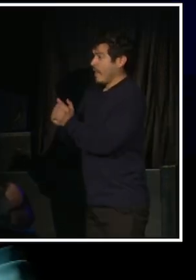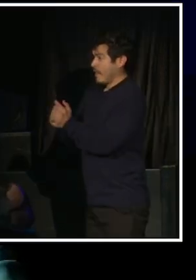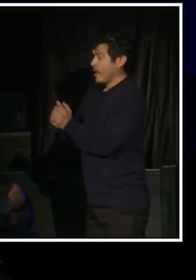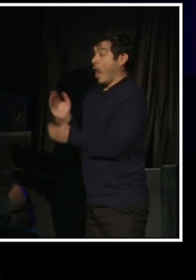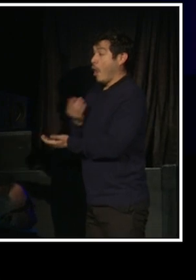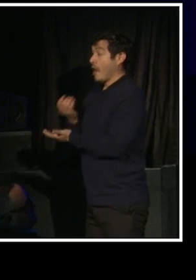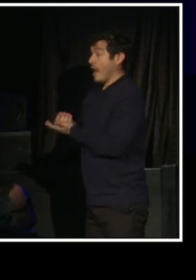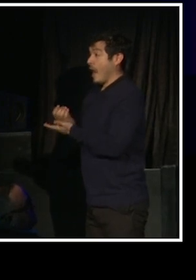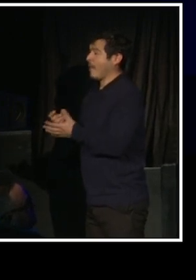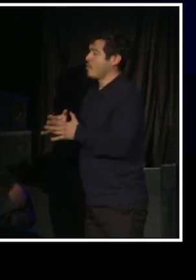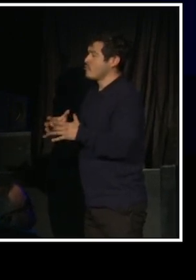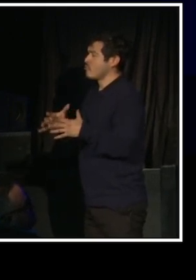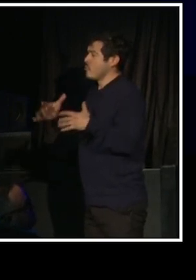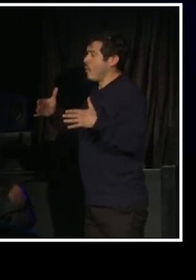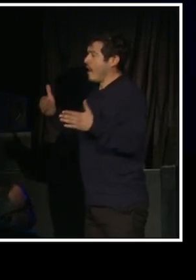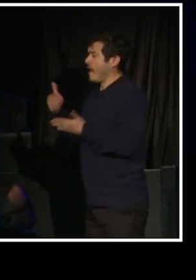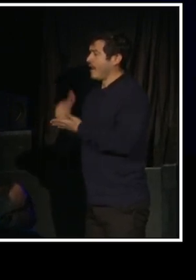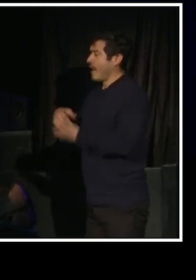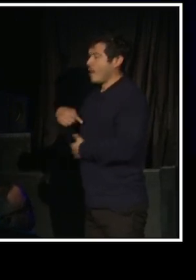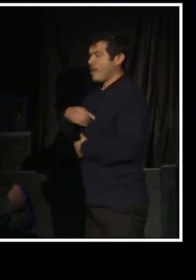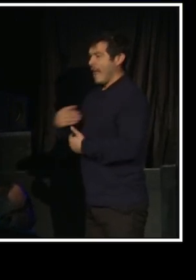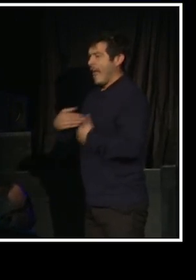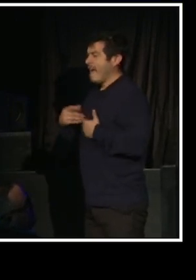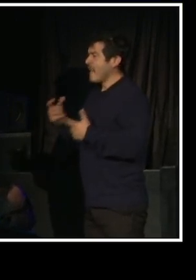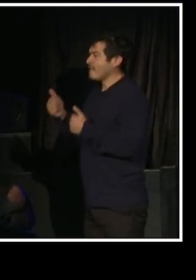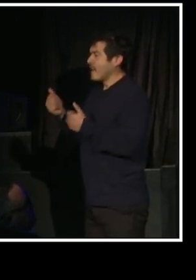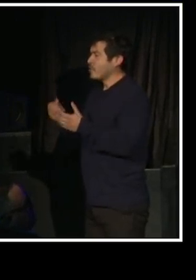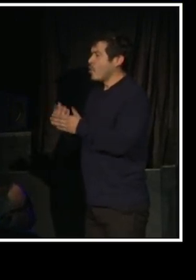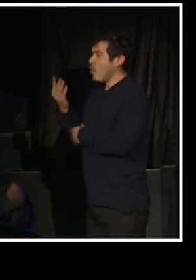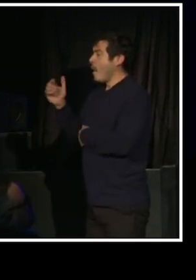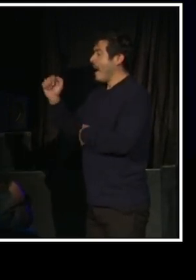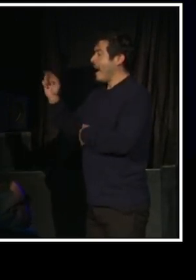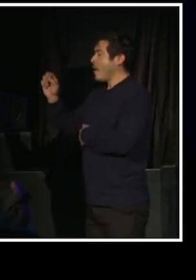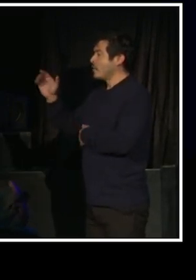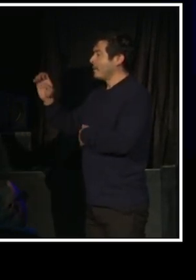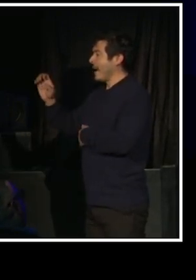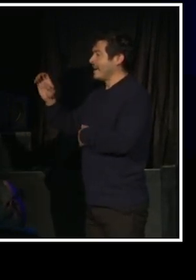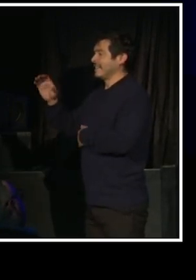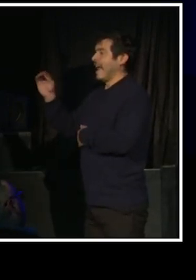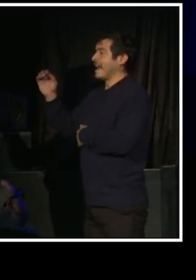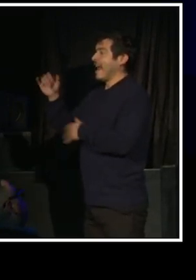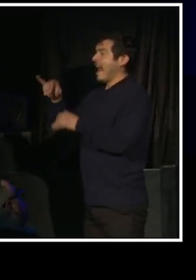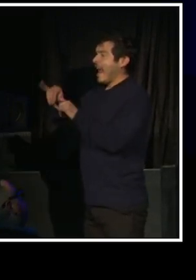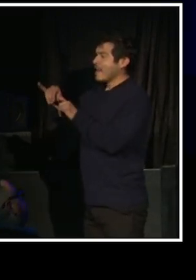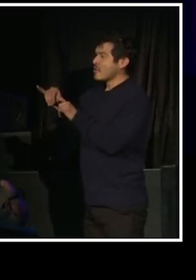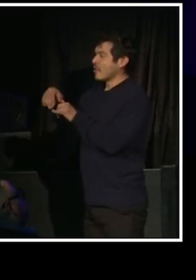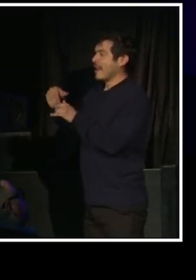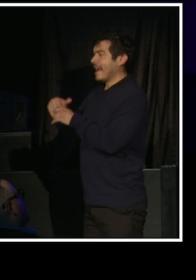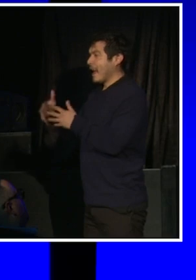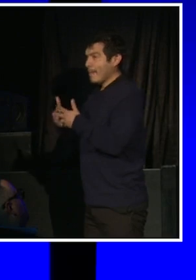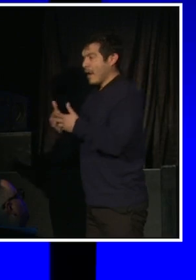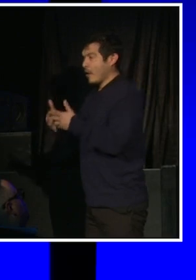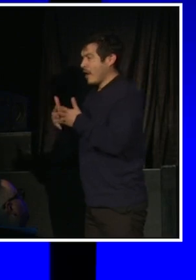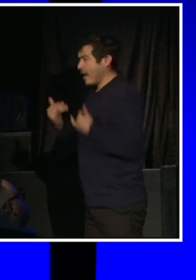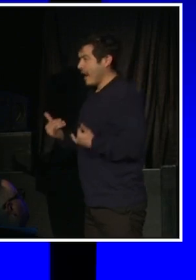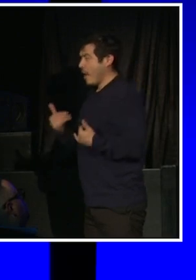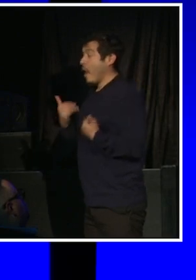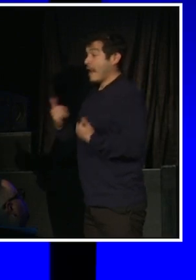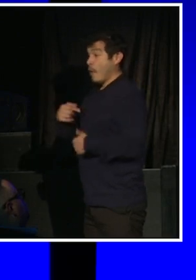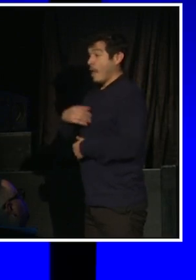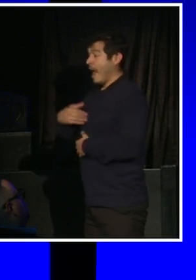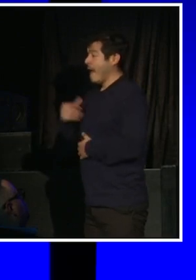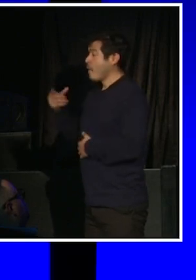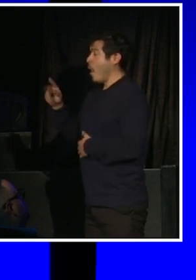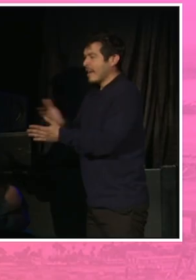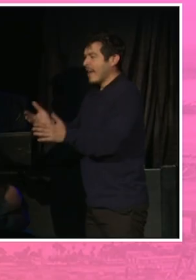communities. We're home to the fastest growing aerospace and engineering clusters in America. We're home to the Port of Long Beach, which is back to